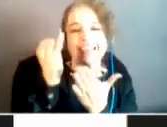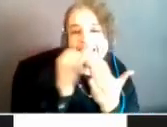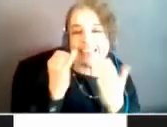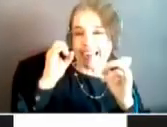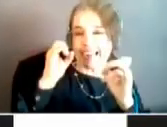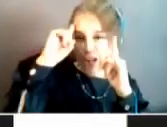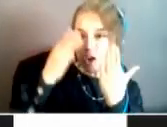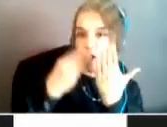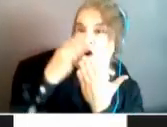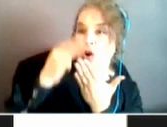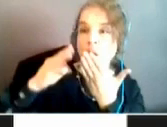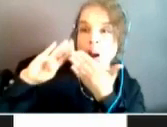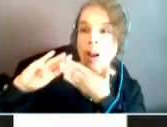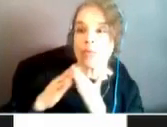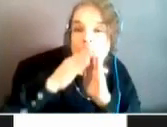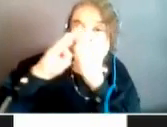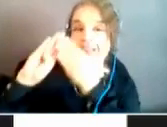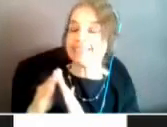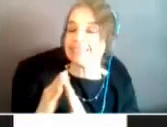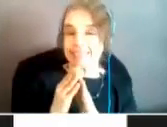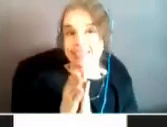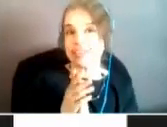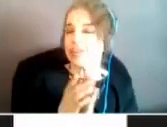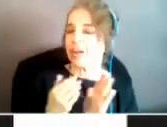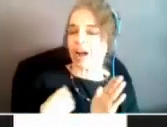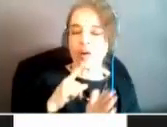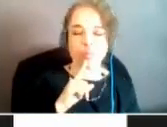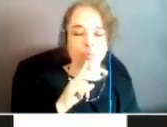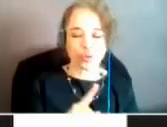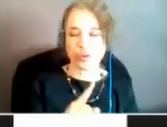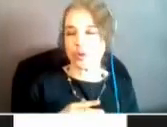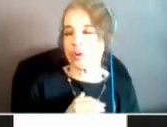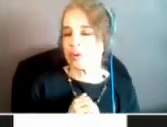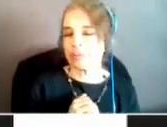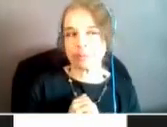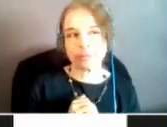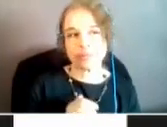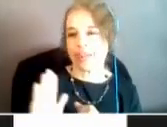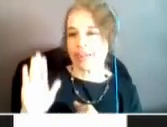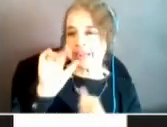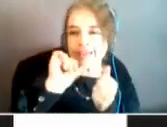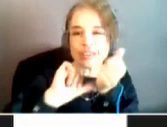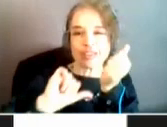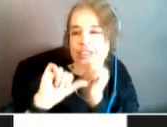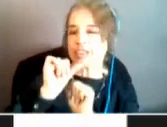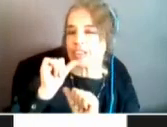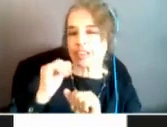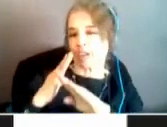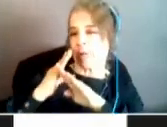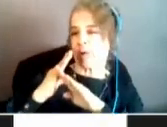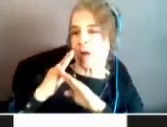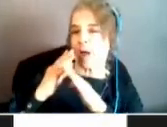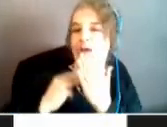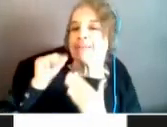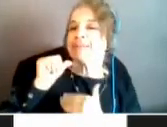educational programs for the community. And I'm sure they, you know, your Suicide Prevention Coalition